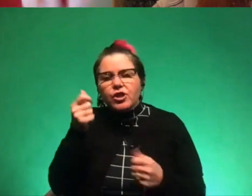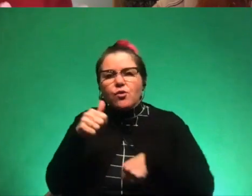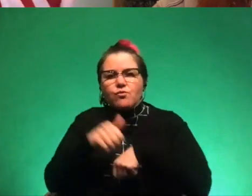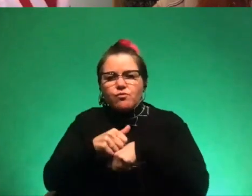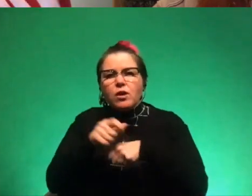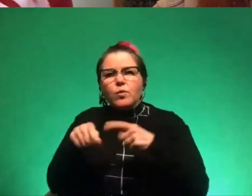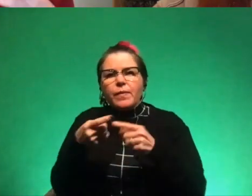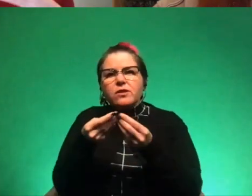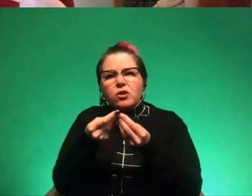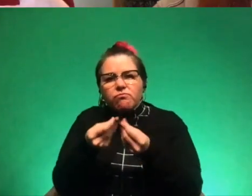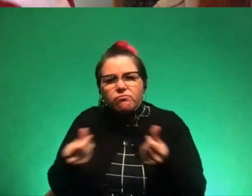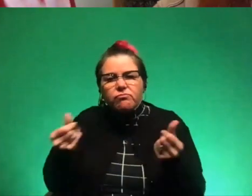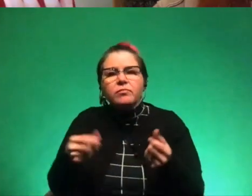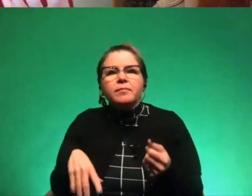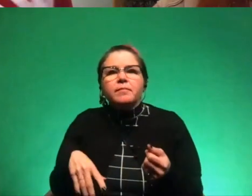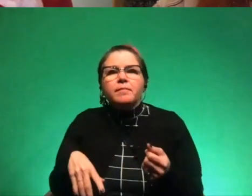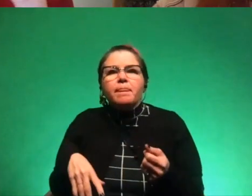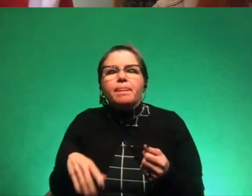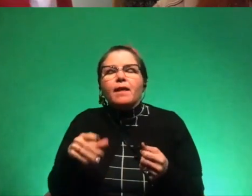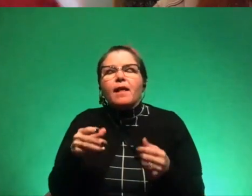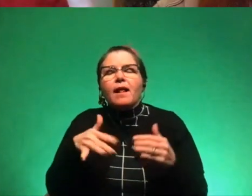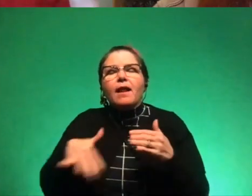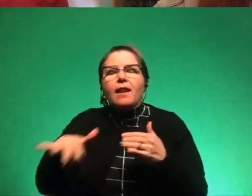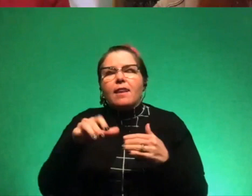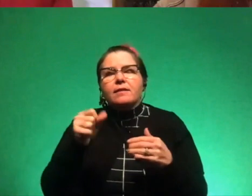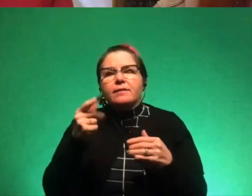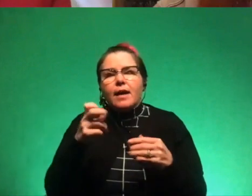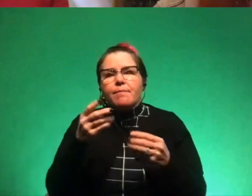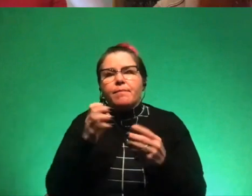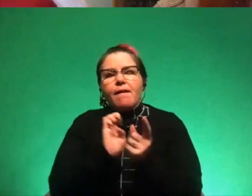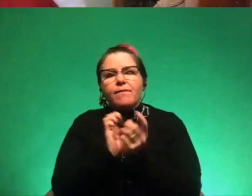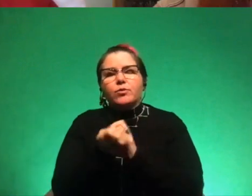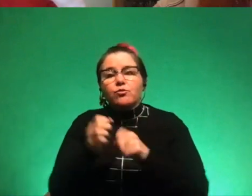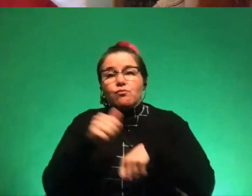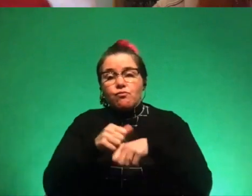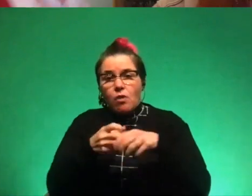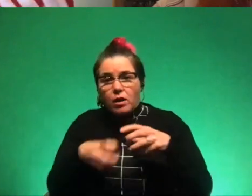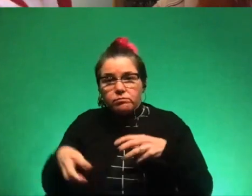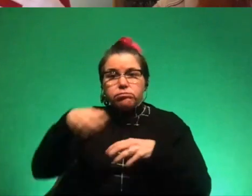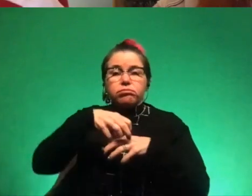they start to weather, and landscape evolution. So what happens when rocks come to the surface,